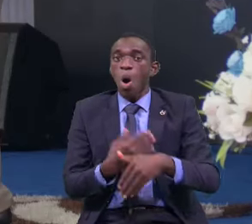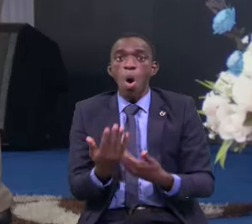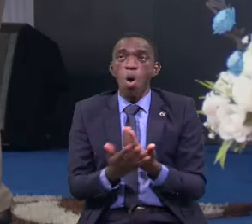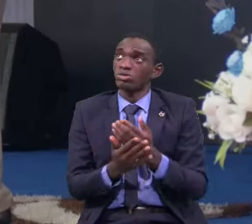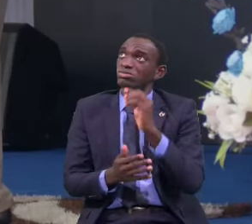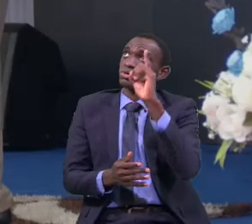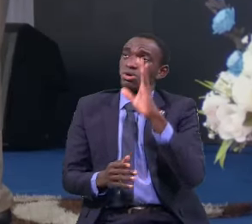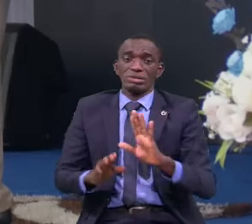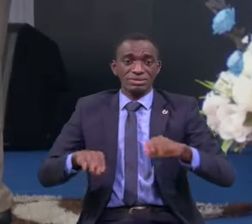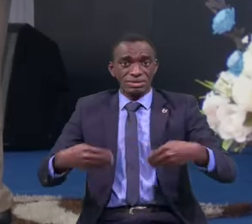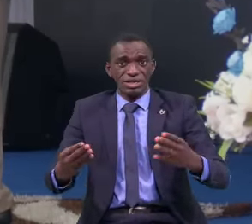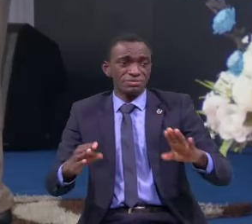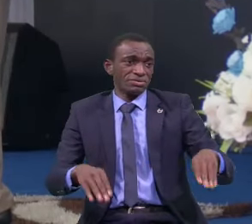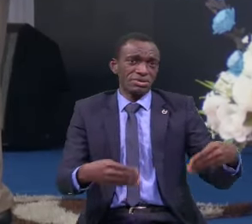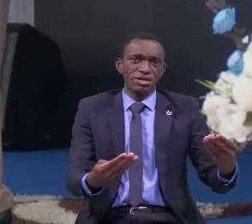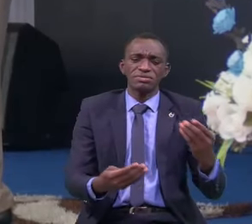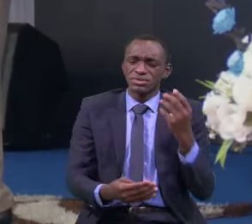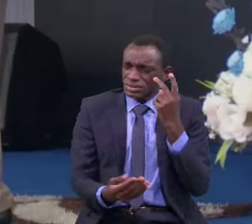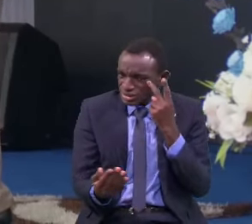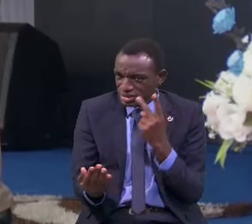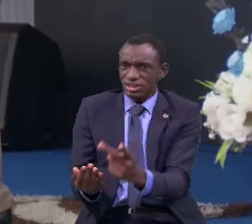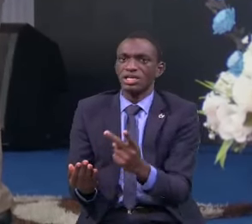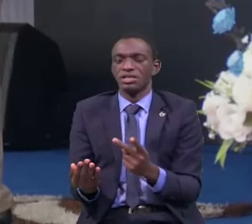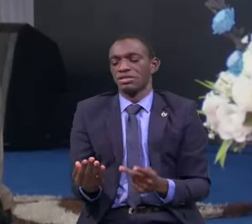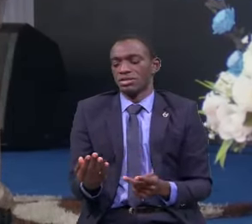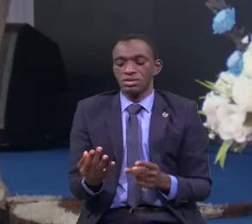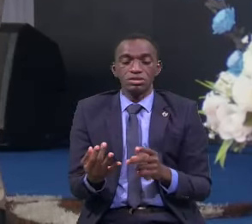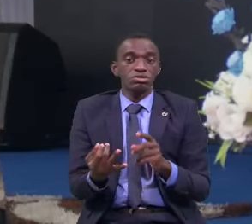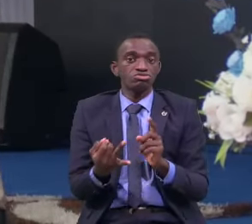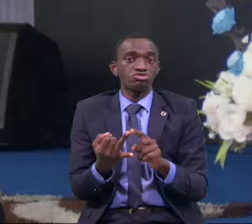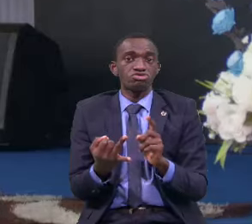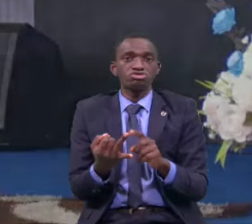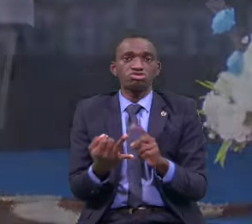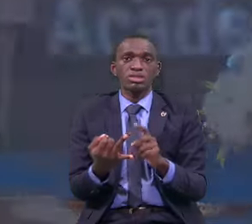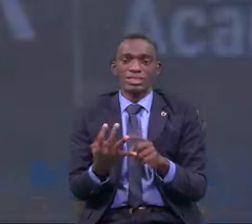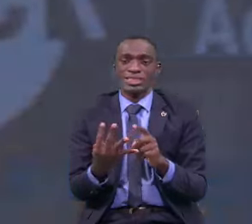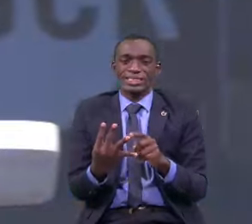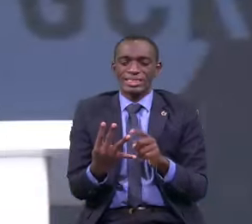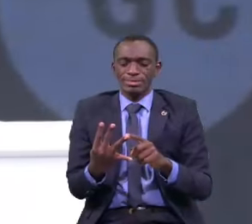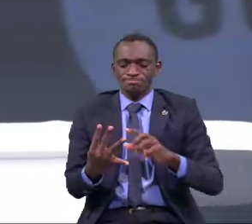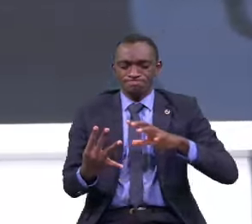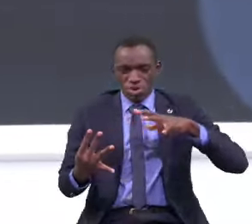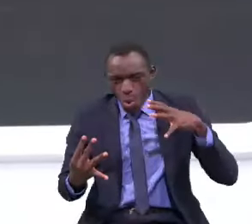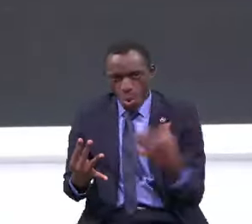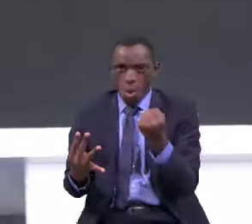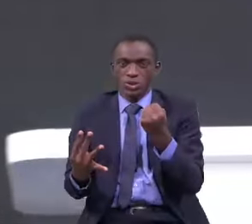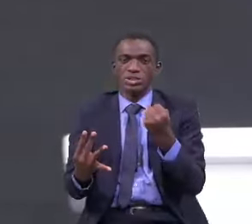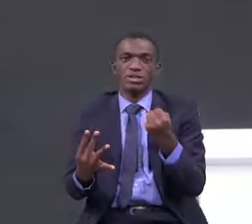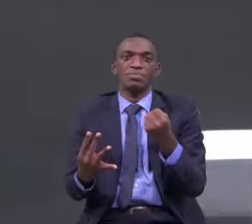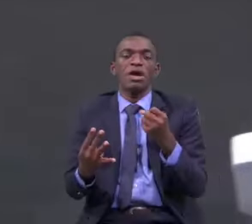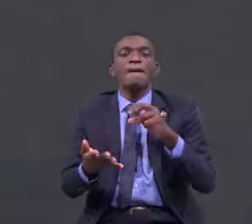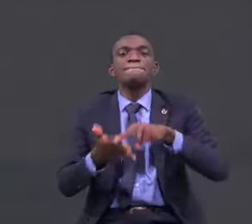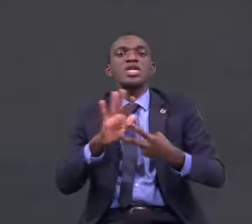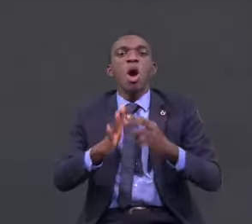Number two, seize. that he is all the opportunities